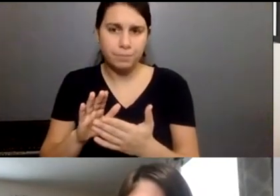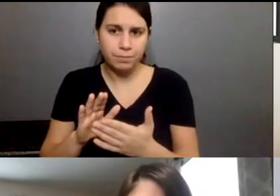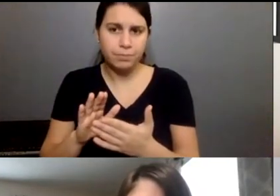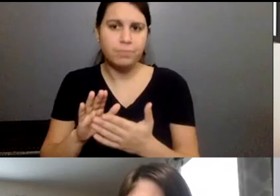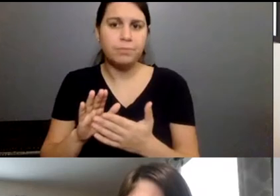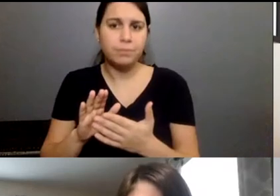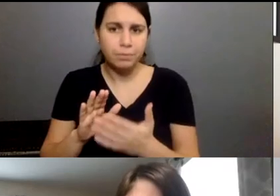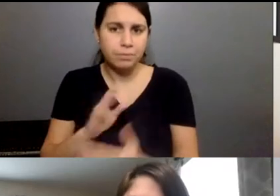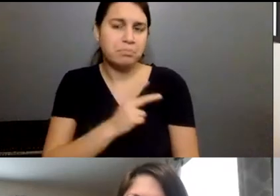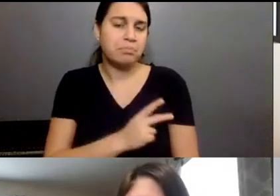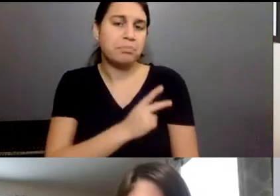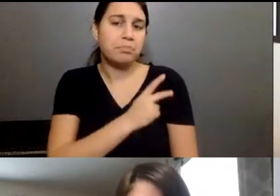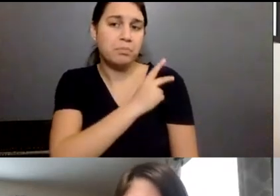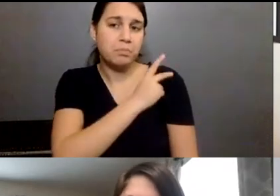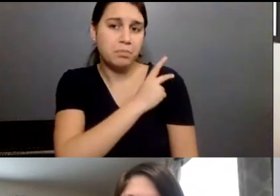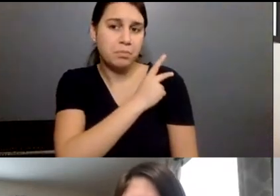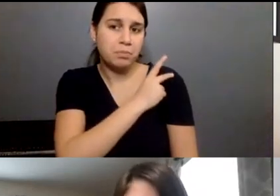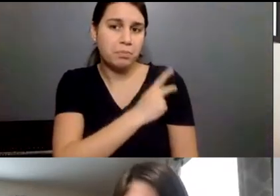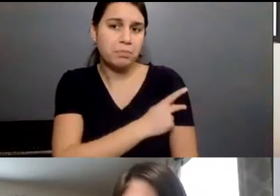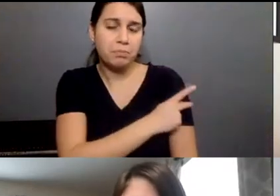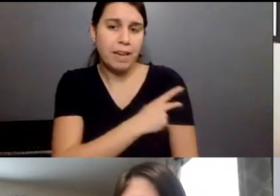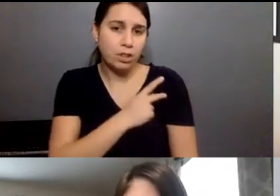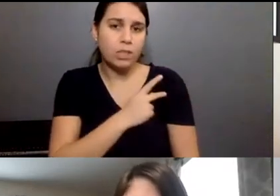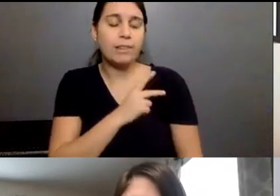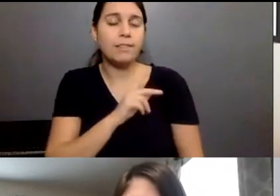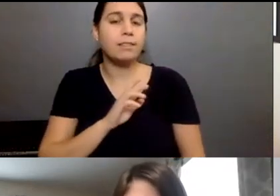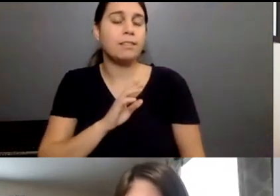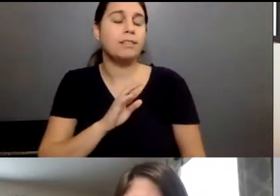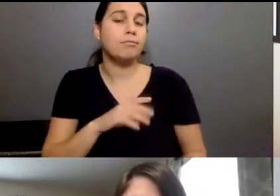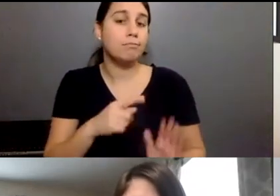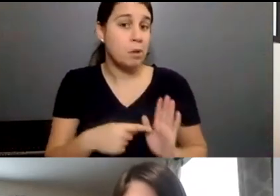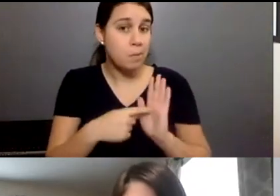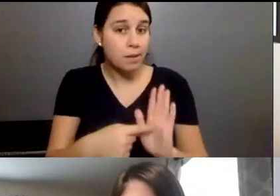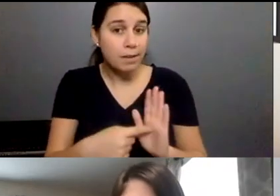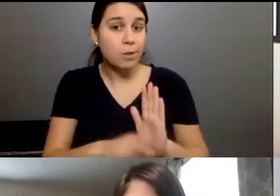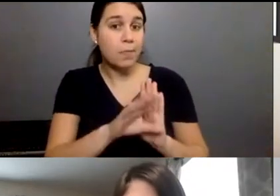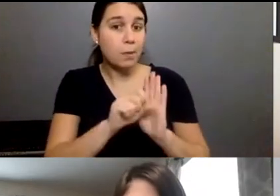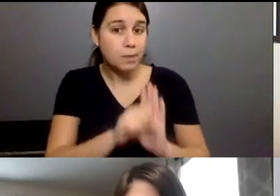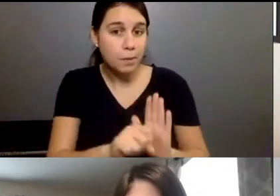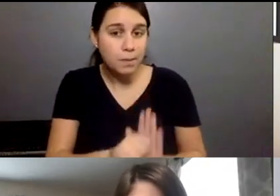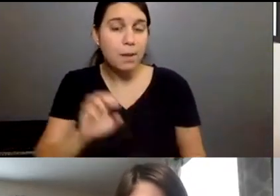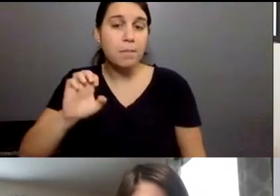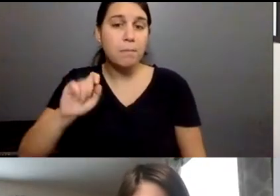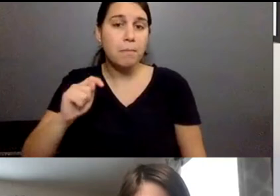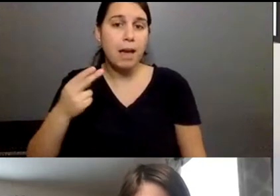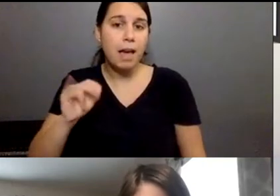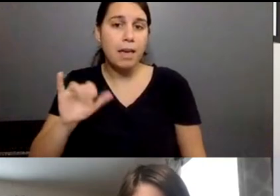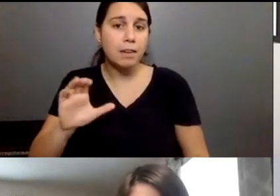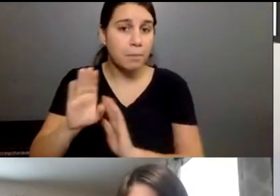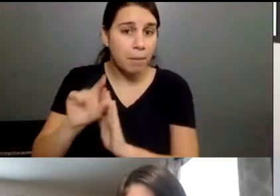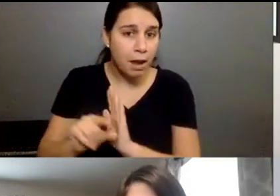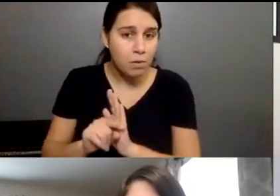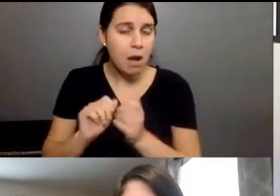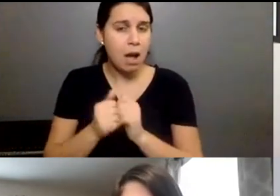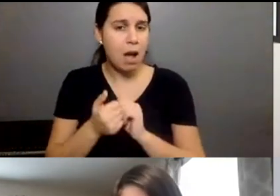patients' presentations and symptoms, ethnic backgrounds. How is that being addressed